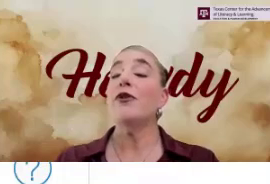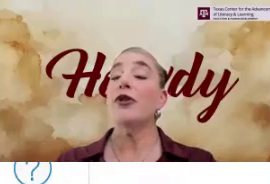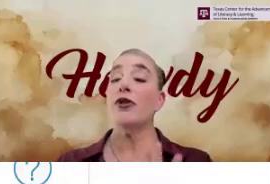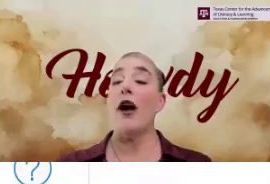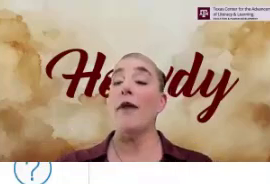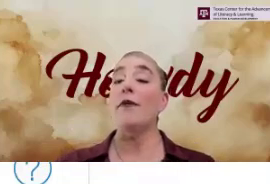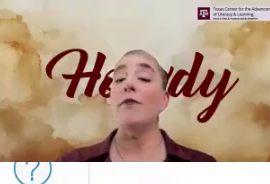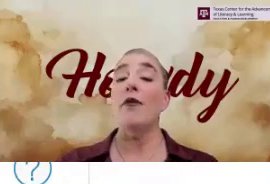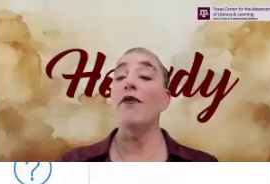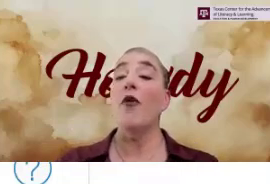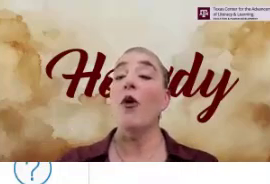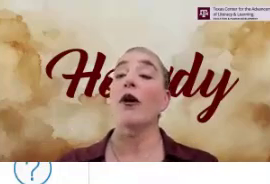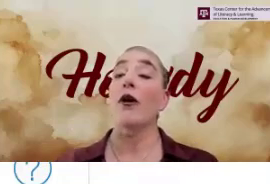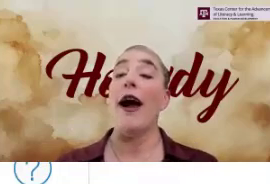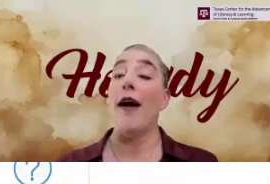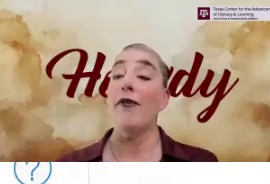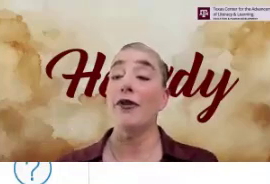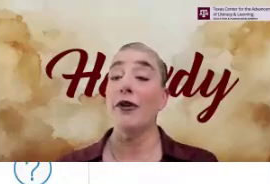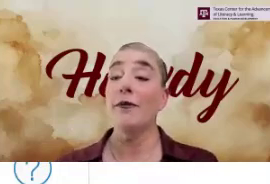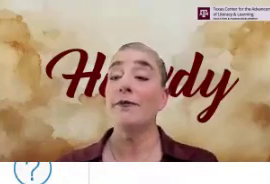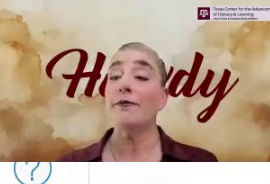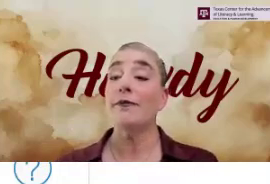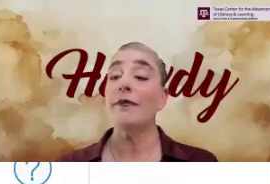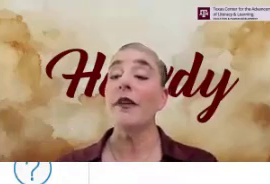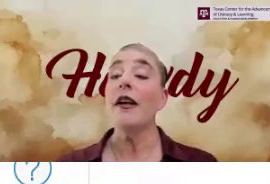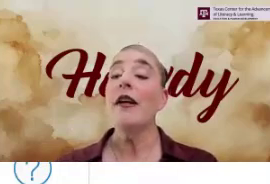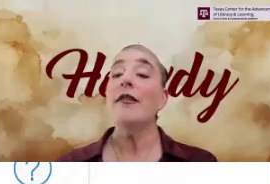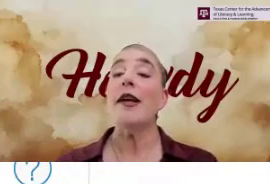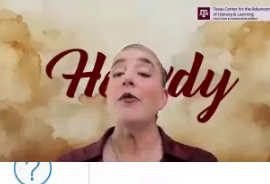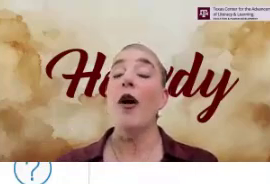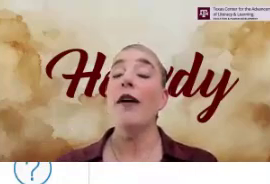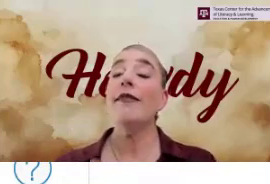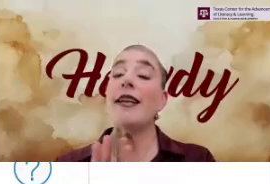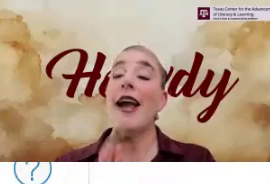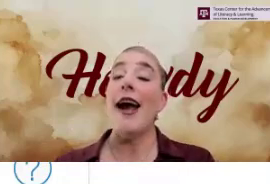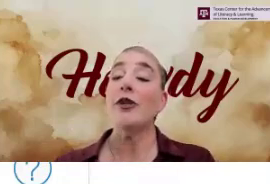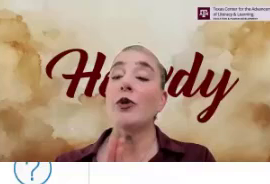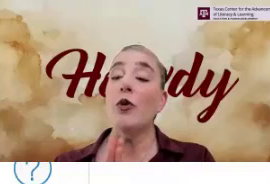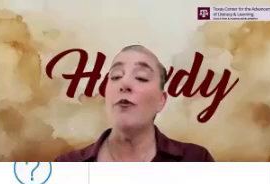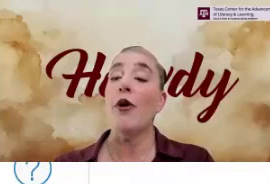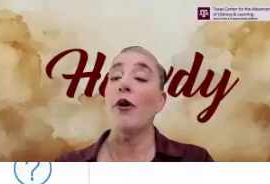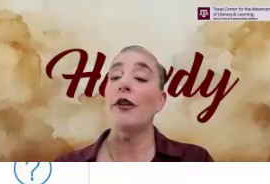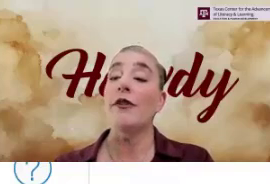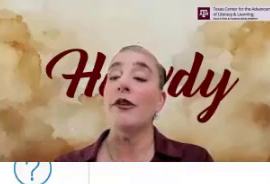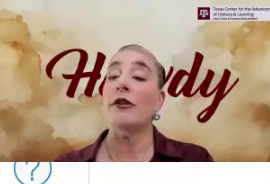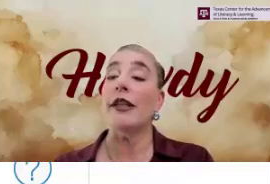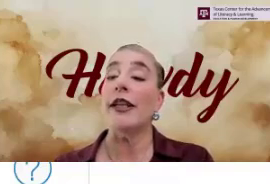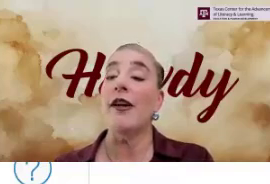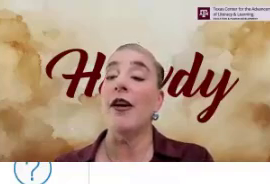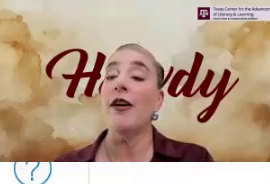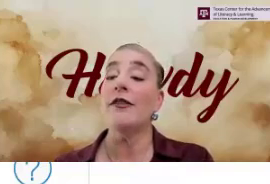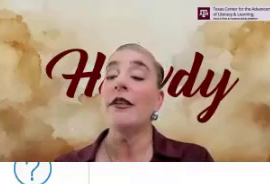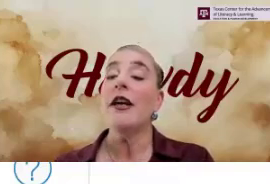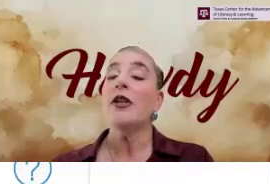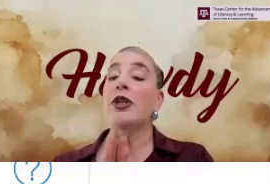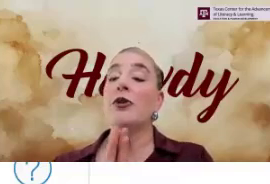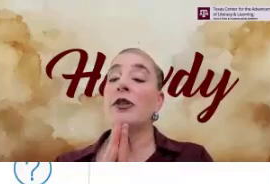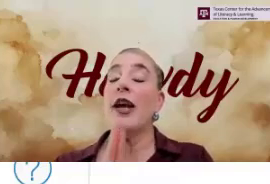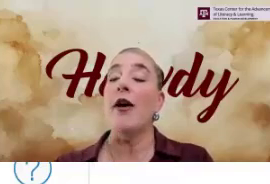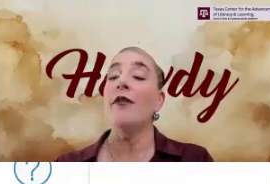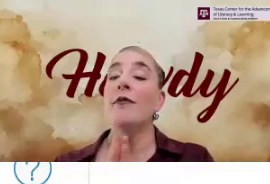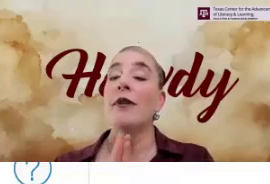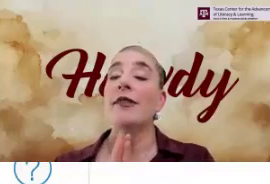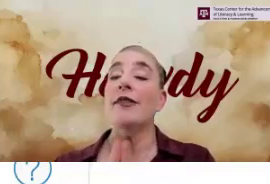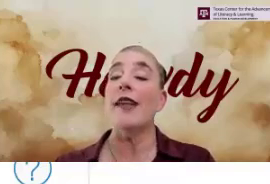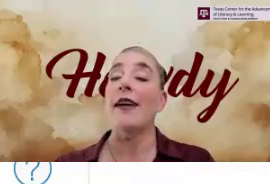even if you describe it before or after, they want the actual part that they're clicking on